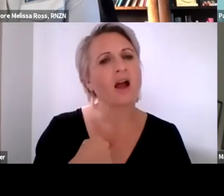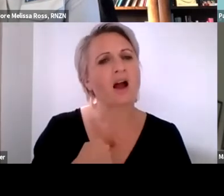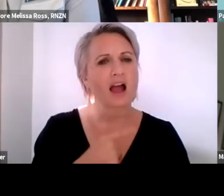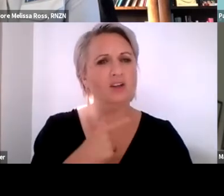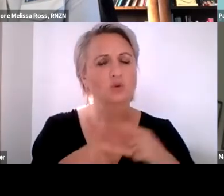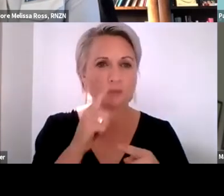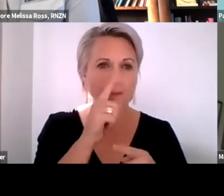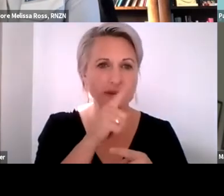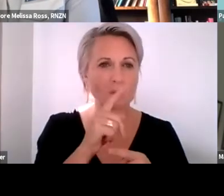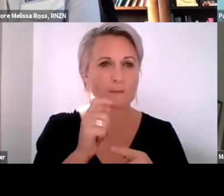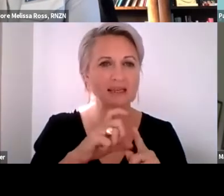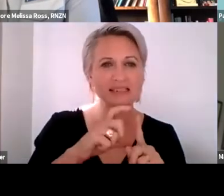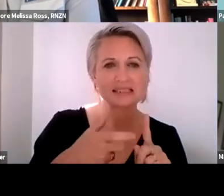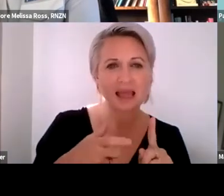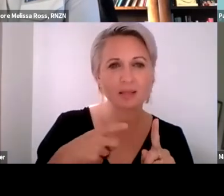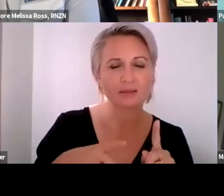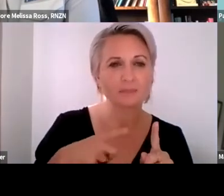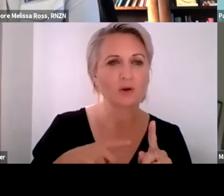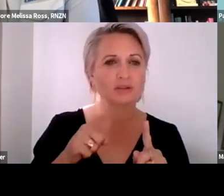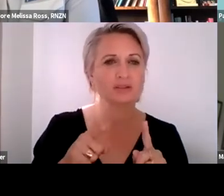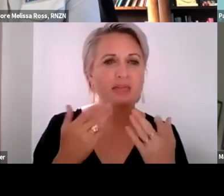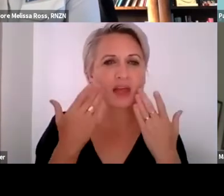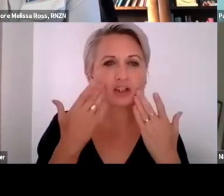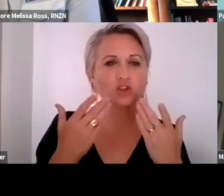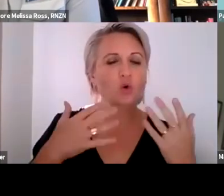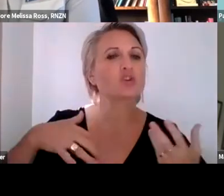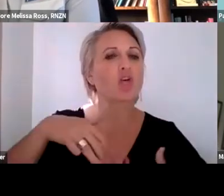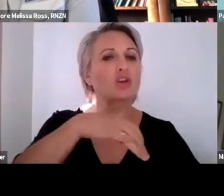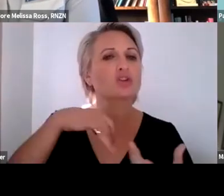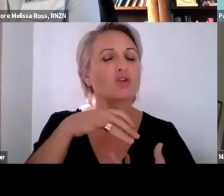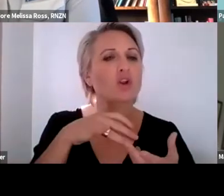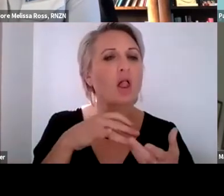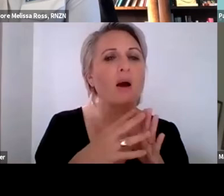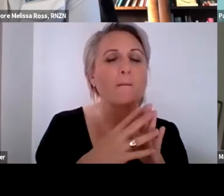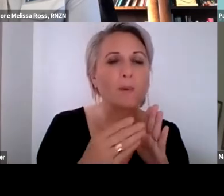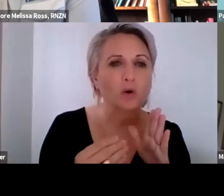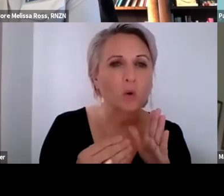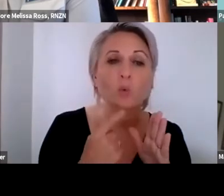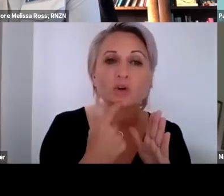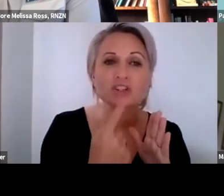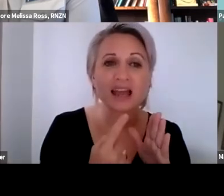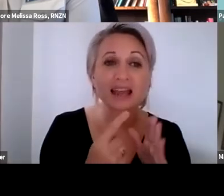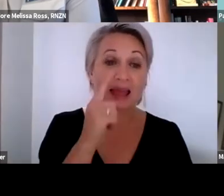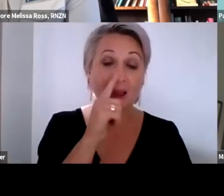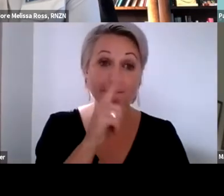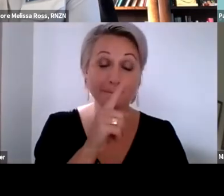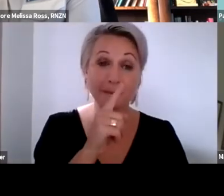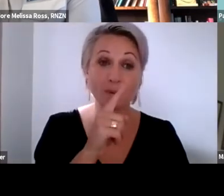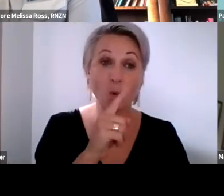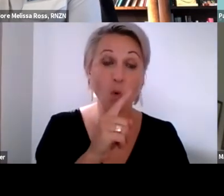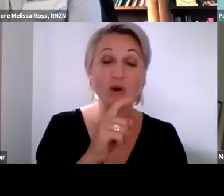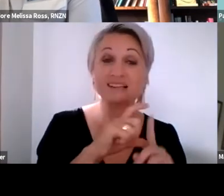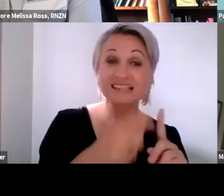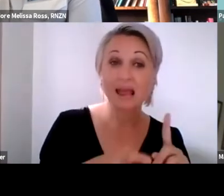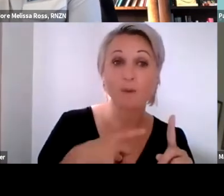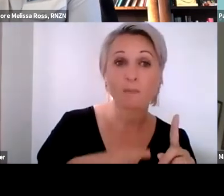because that reflects the social model of disability, which says people are not disabled by their impairments, but